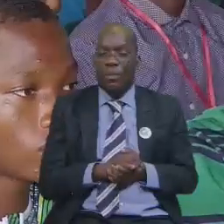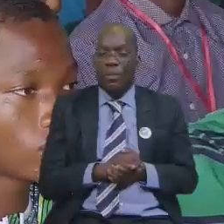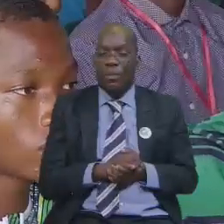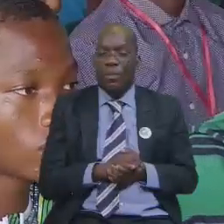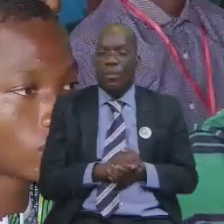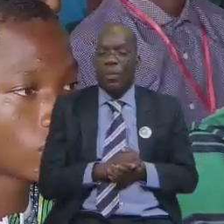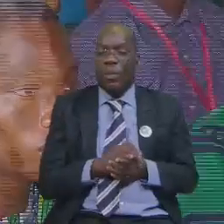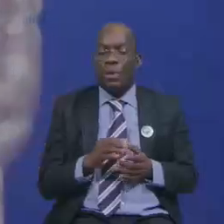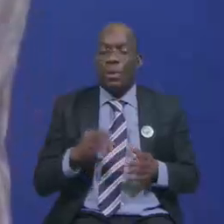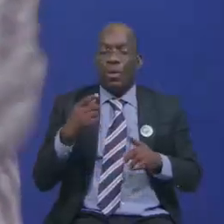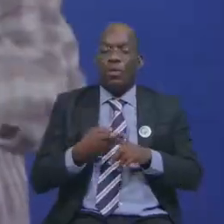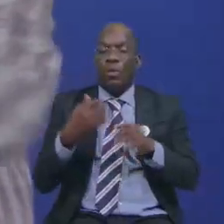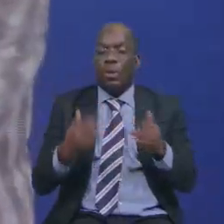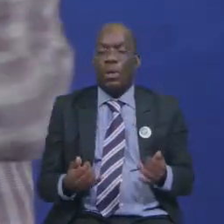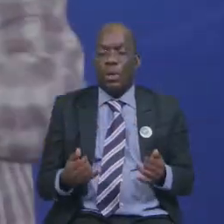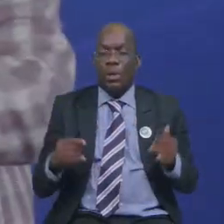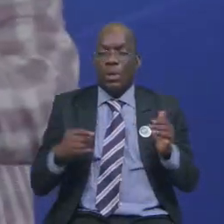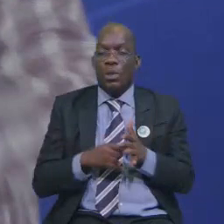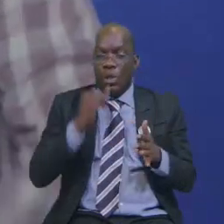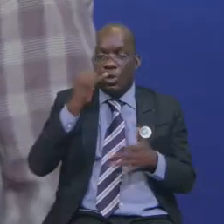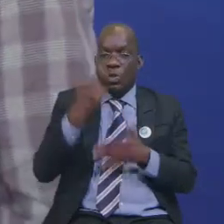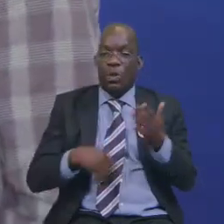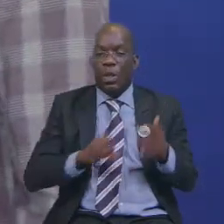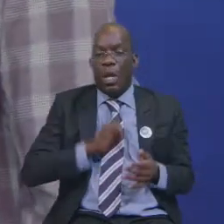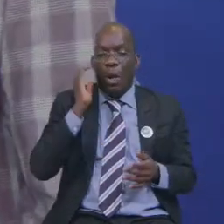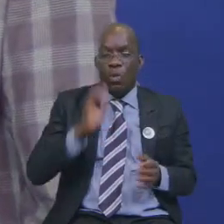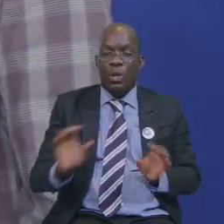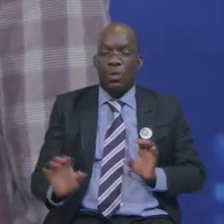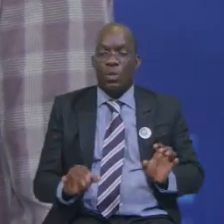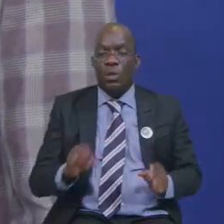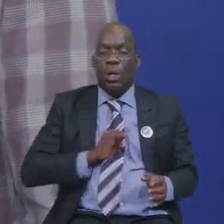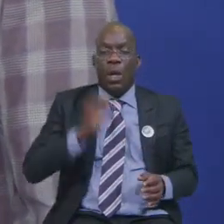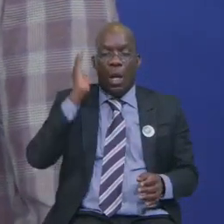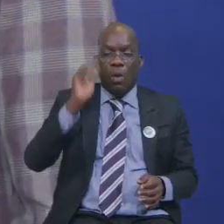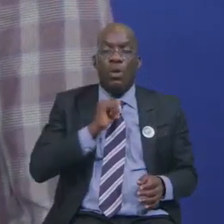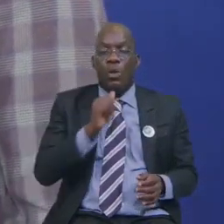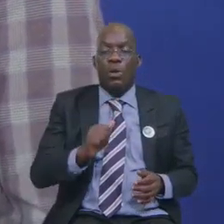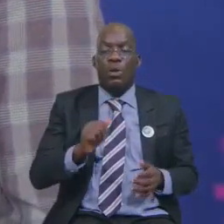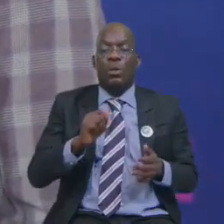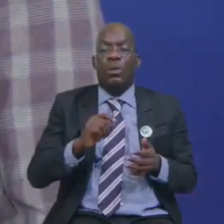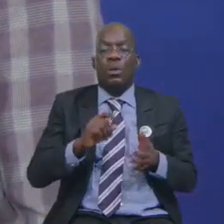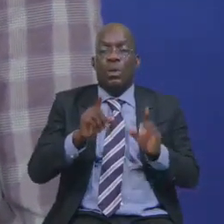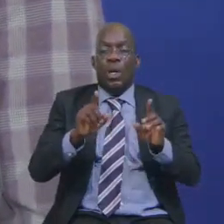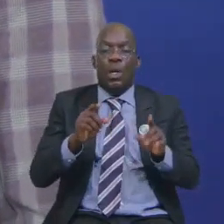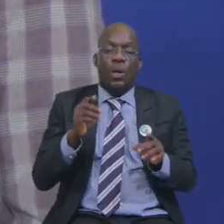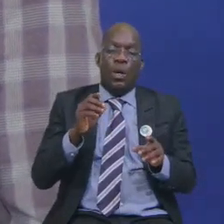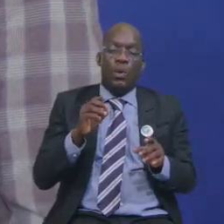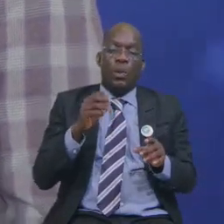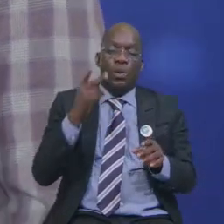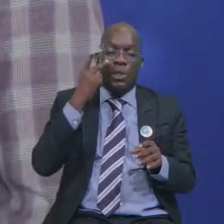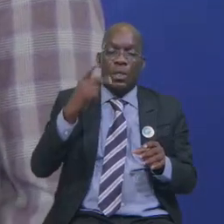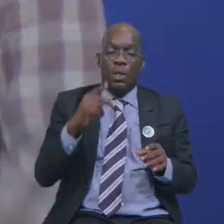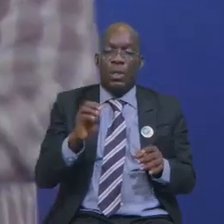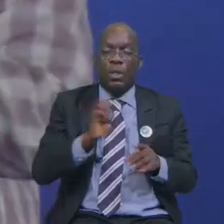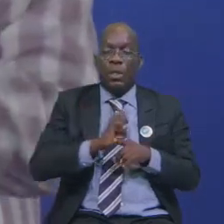for this hour, this is what I'm going to do. I'm not going to check up email. I'm not going to call anybody.